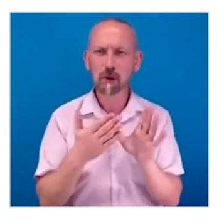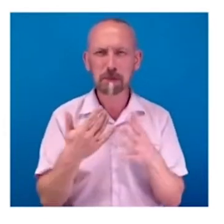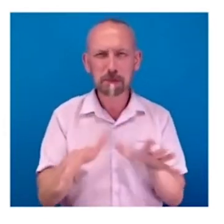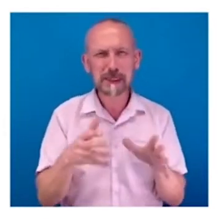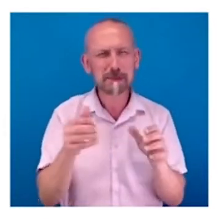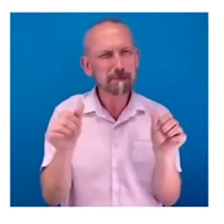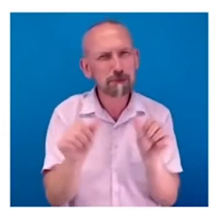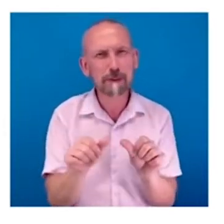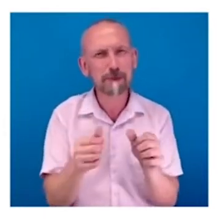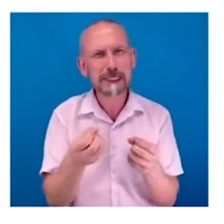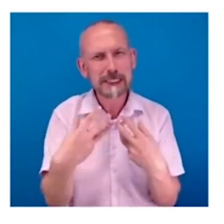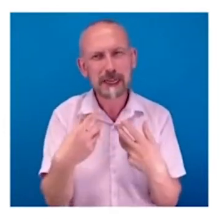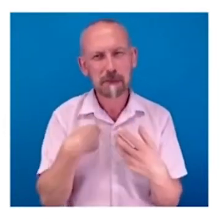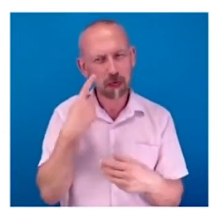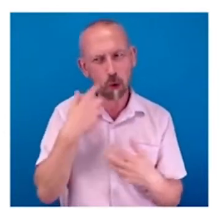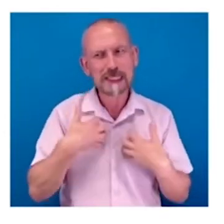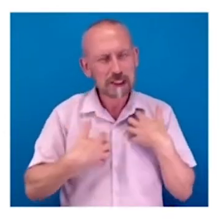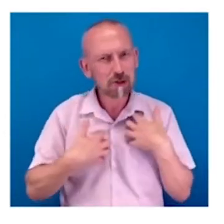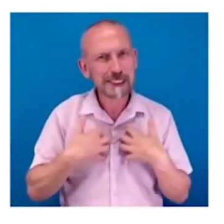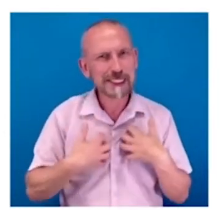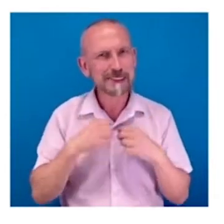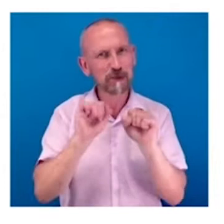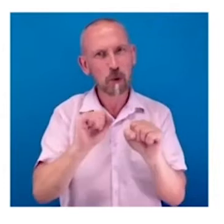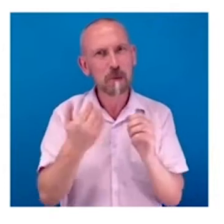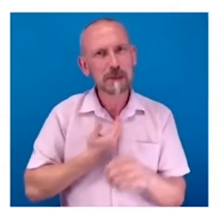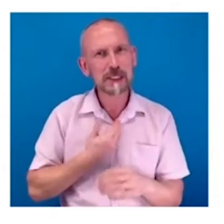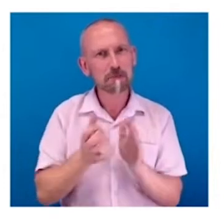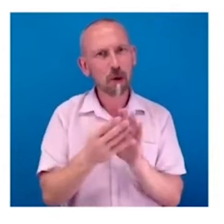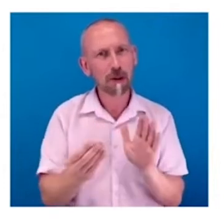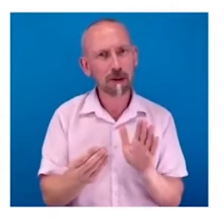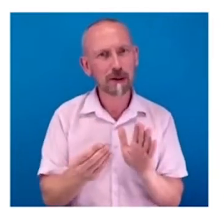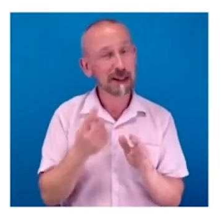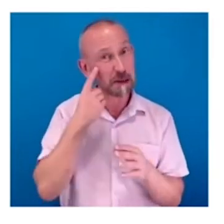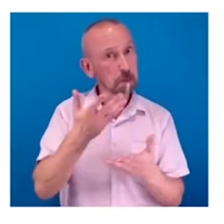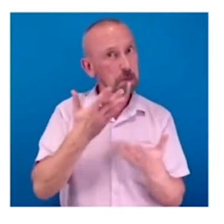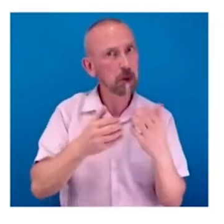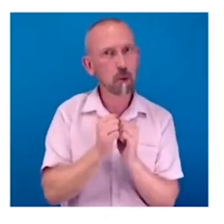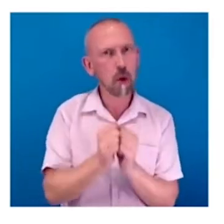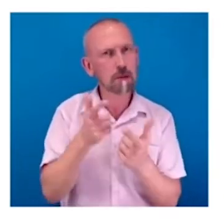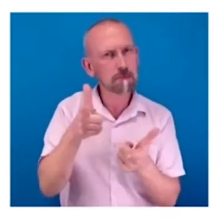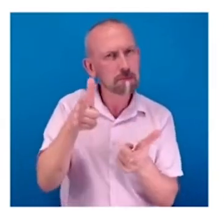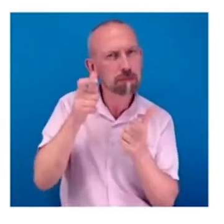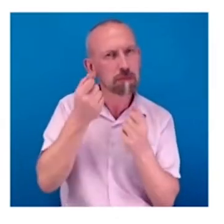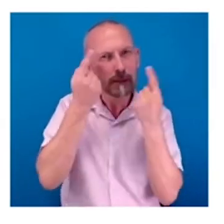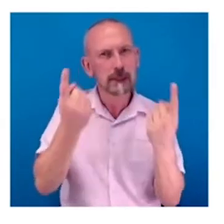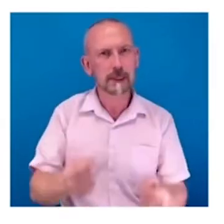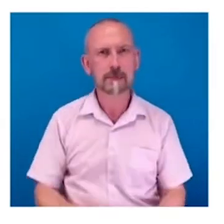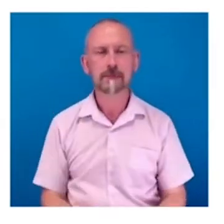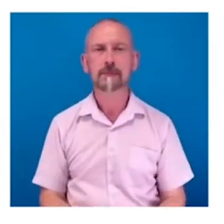really interesting to just understand your business model. Absolutely. So when we started, we